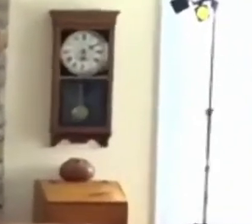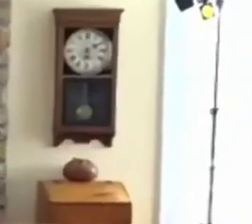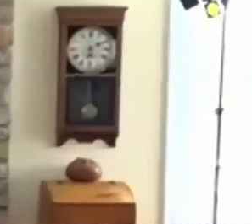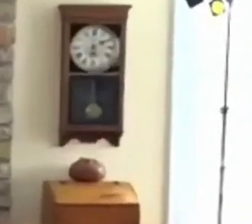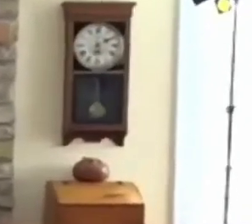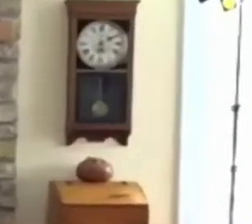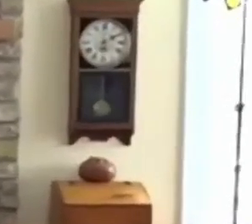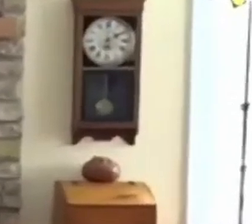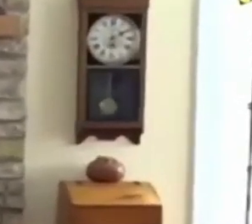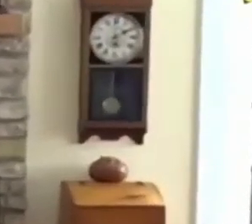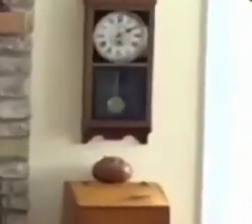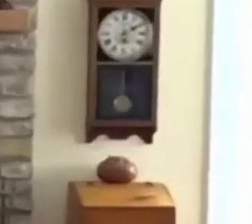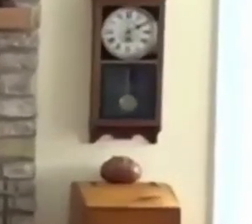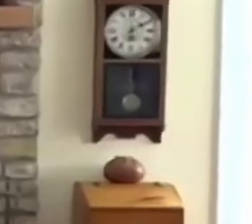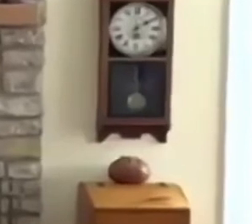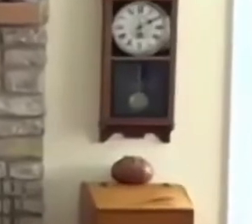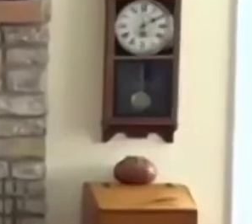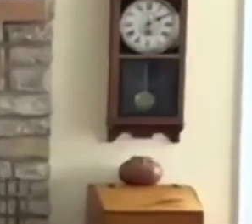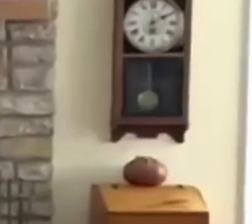Good afternoon, everyone.